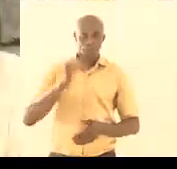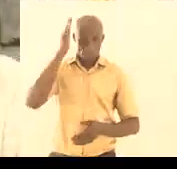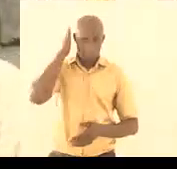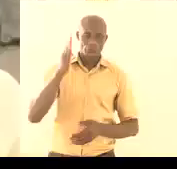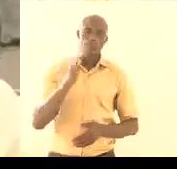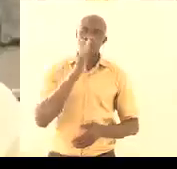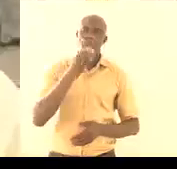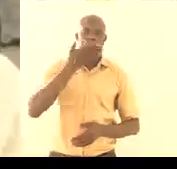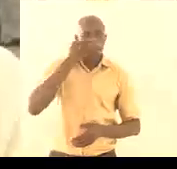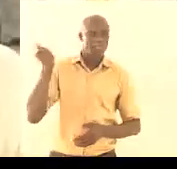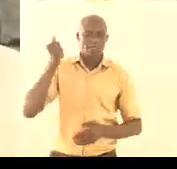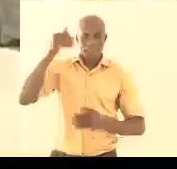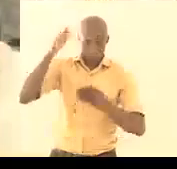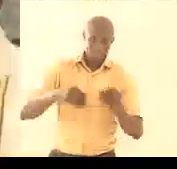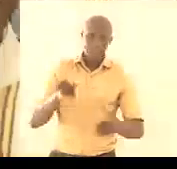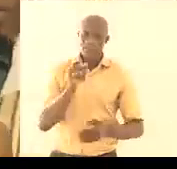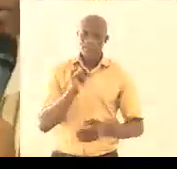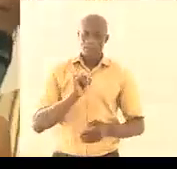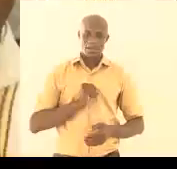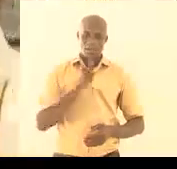I will be better than I am now.